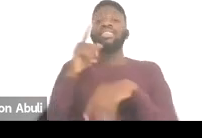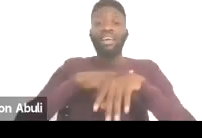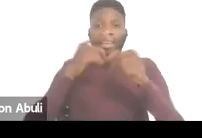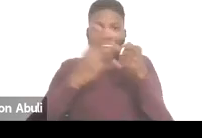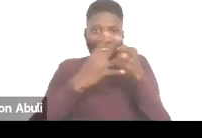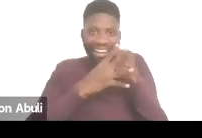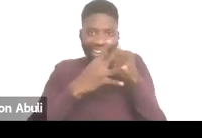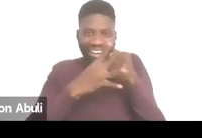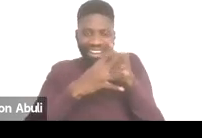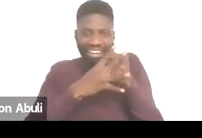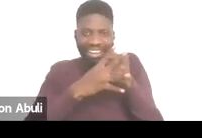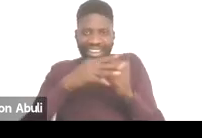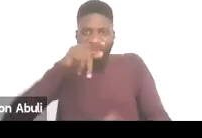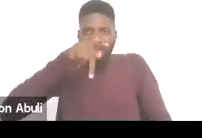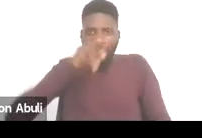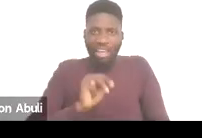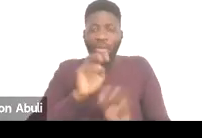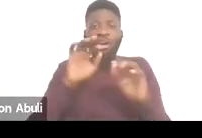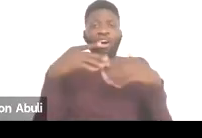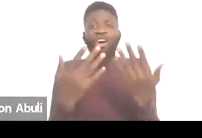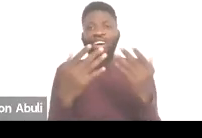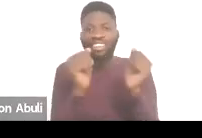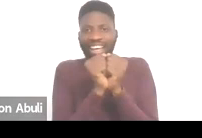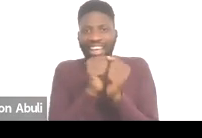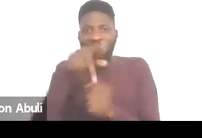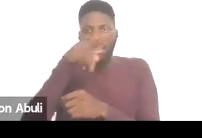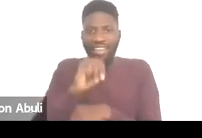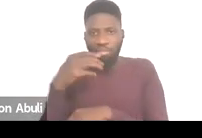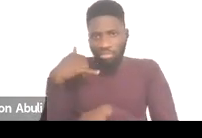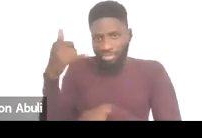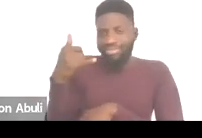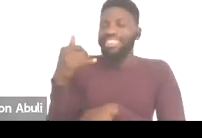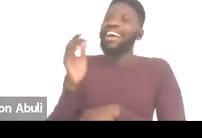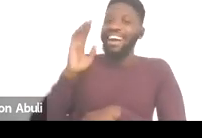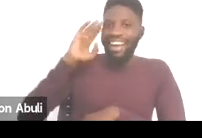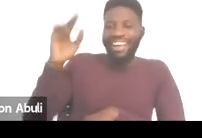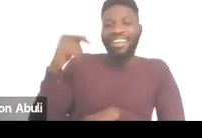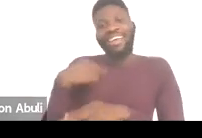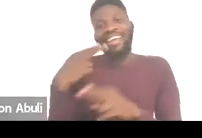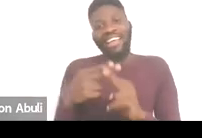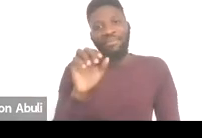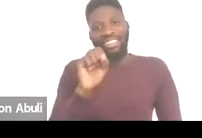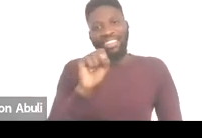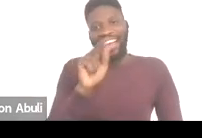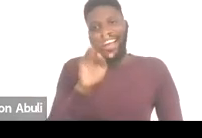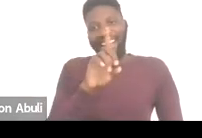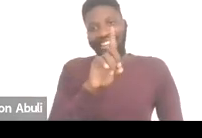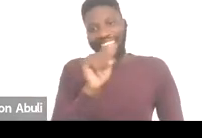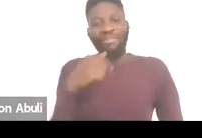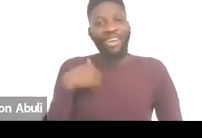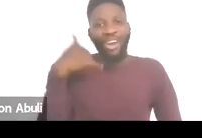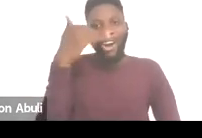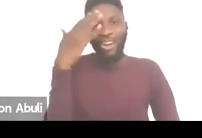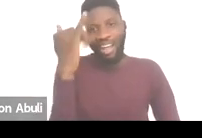or at 10 p.m. Namuuliza, naitwa Sandra, napiga kuhusu ile interview